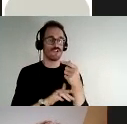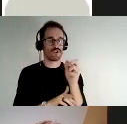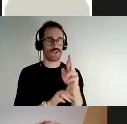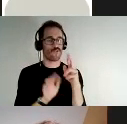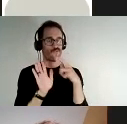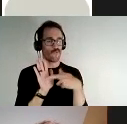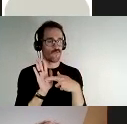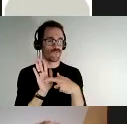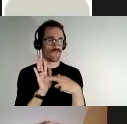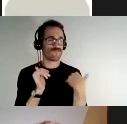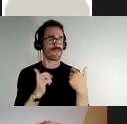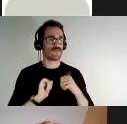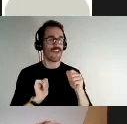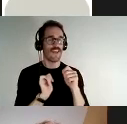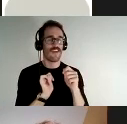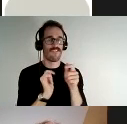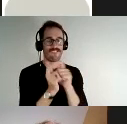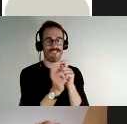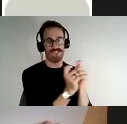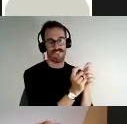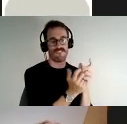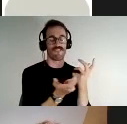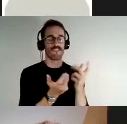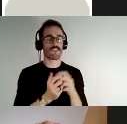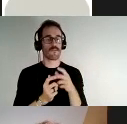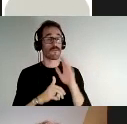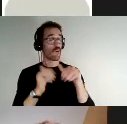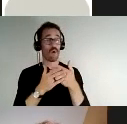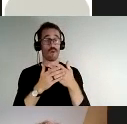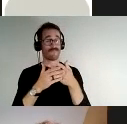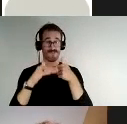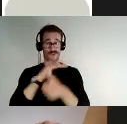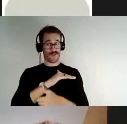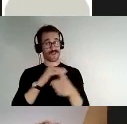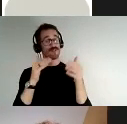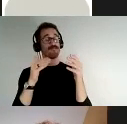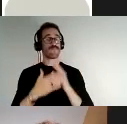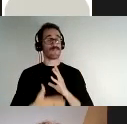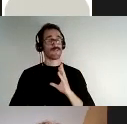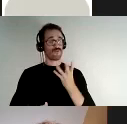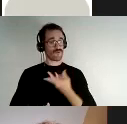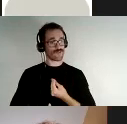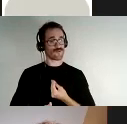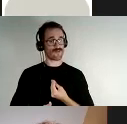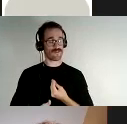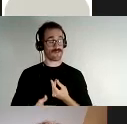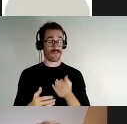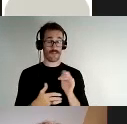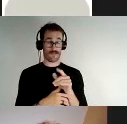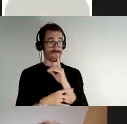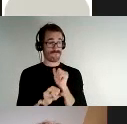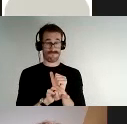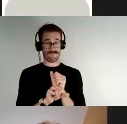these groups and many others fall under the transgender umbrella. And it's so complex that we could do an entire